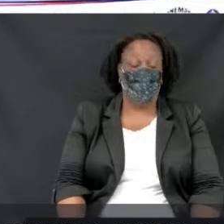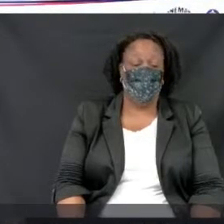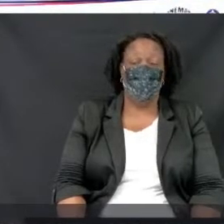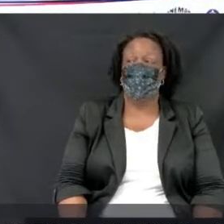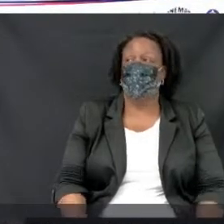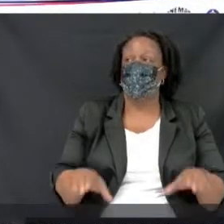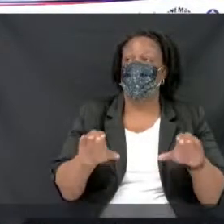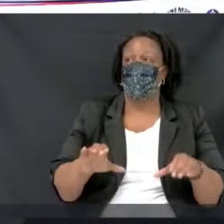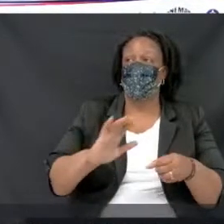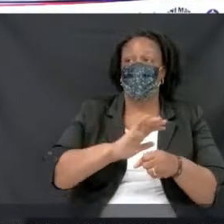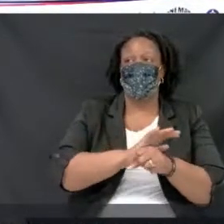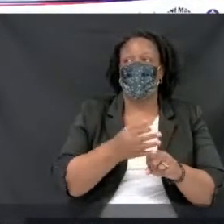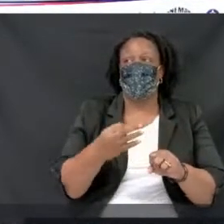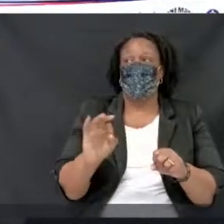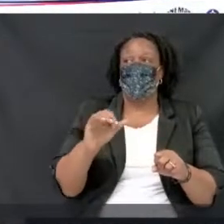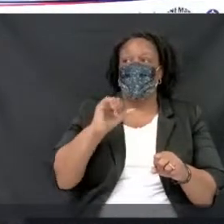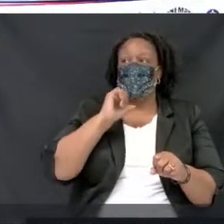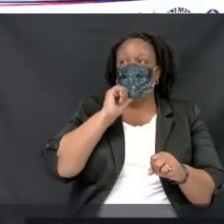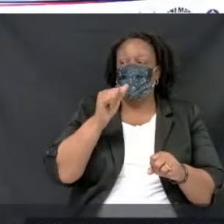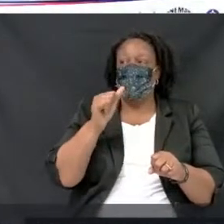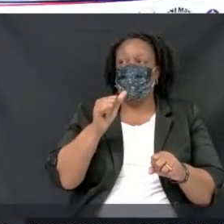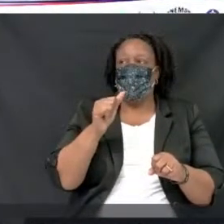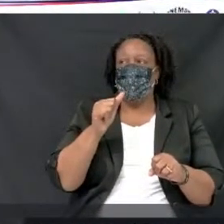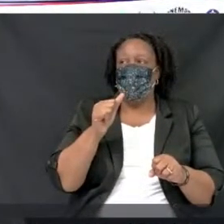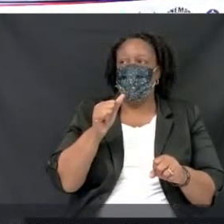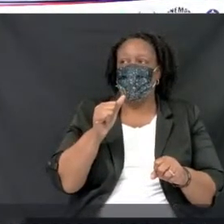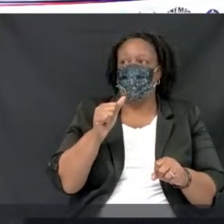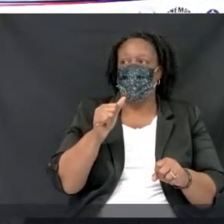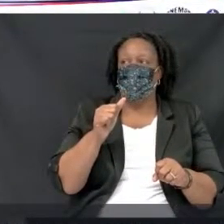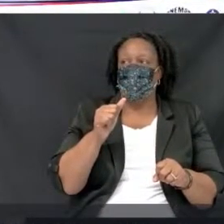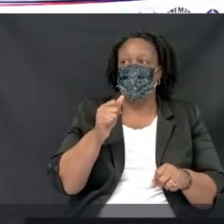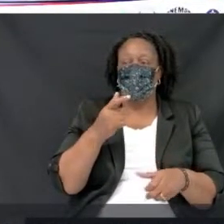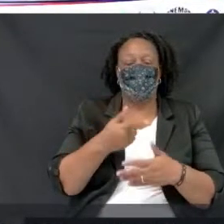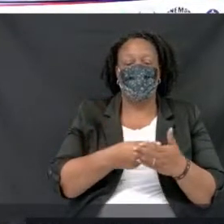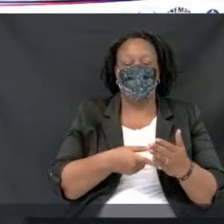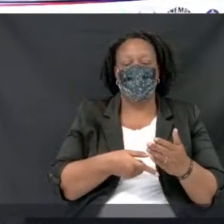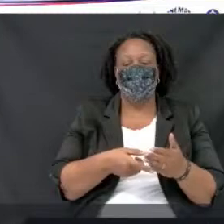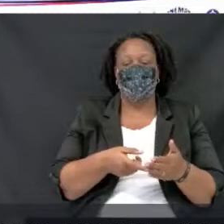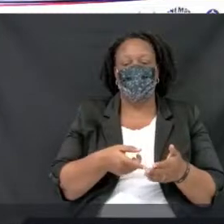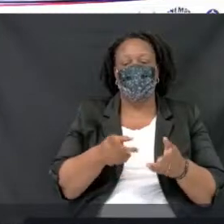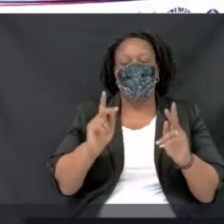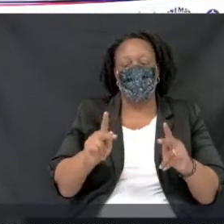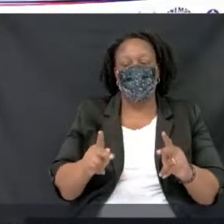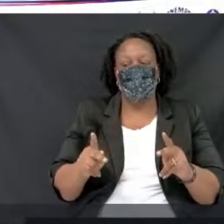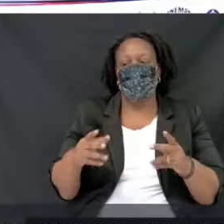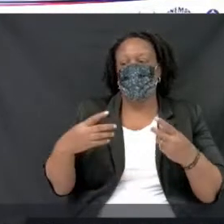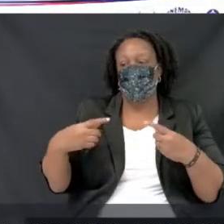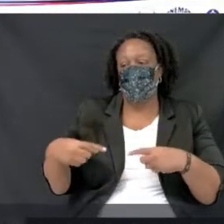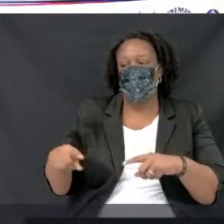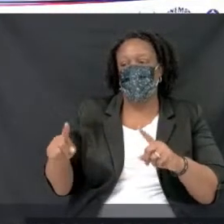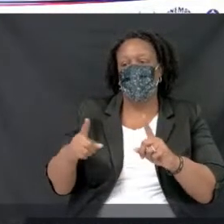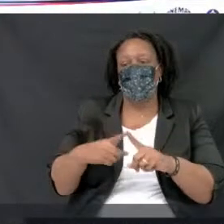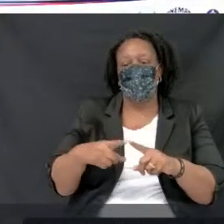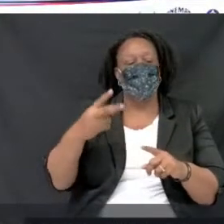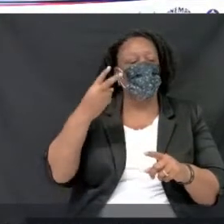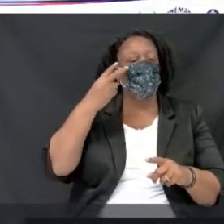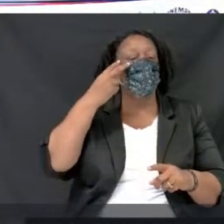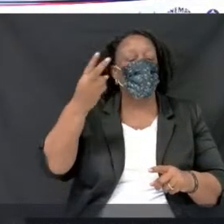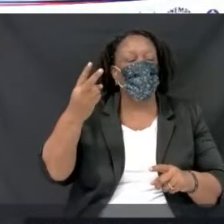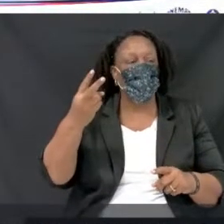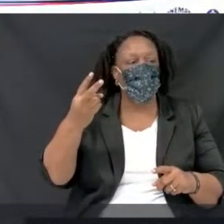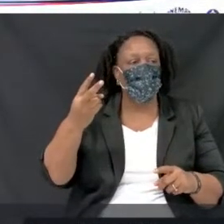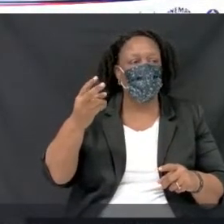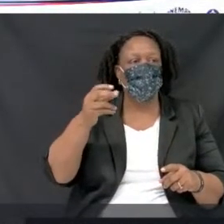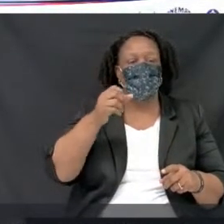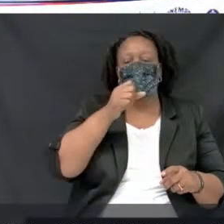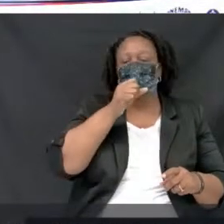the COVID-19 restrictions is not what's preventing persons from going to the tent. And so relaxing the restrictions is not going to